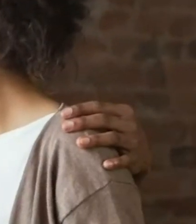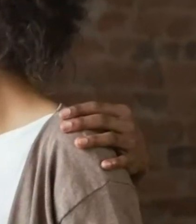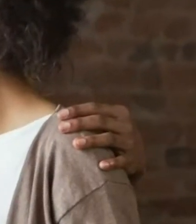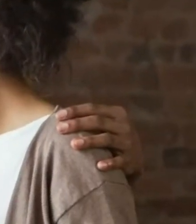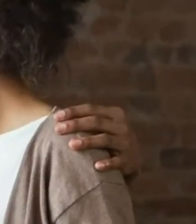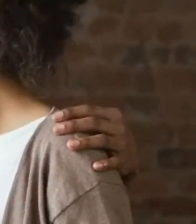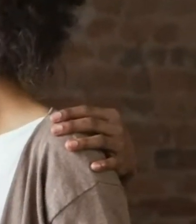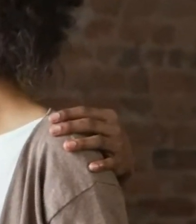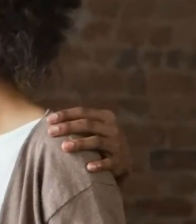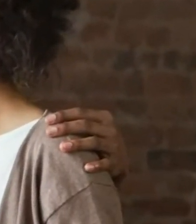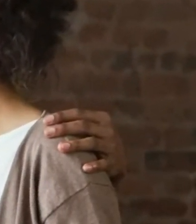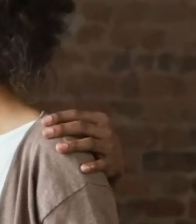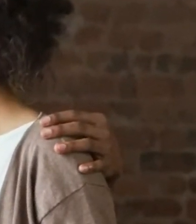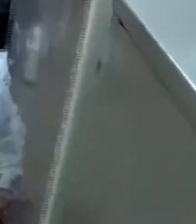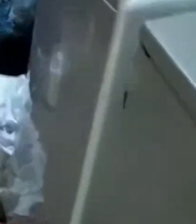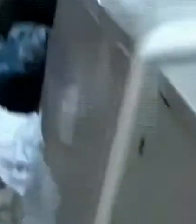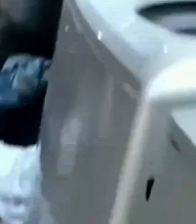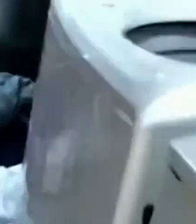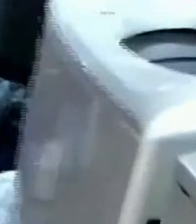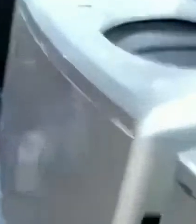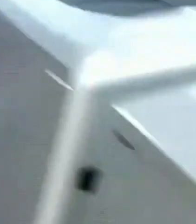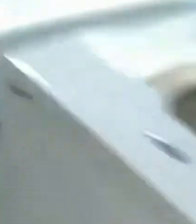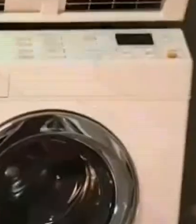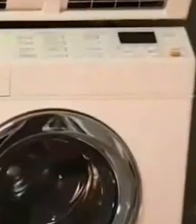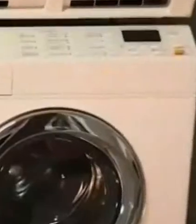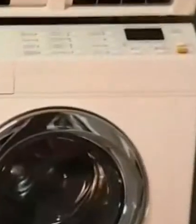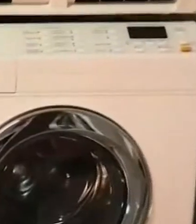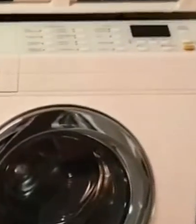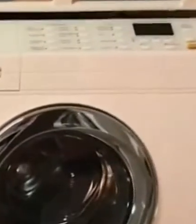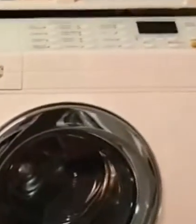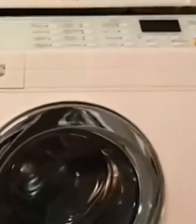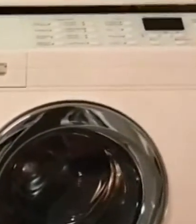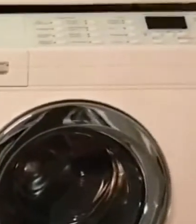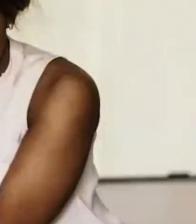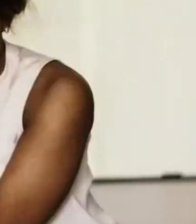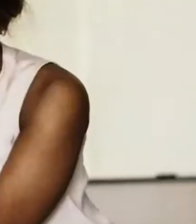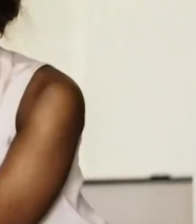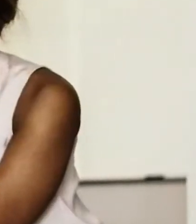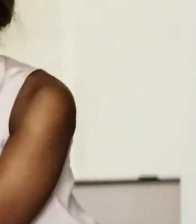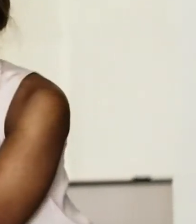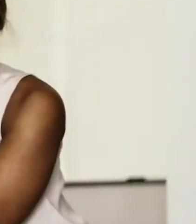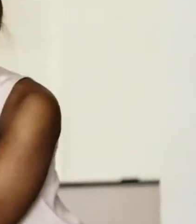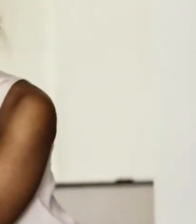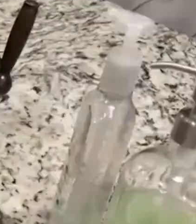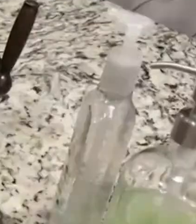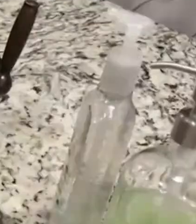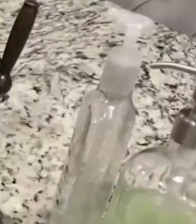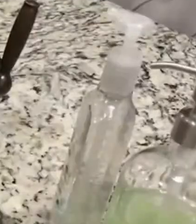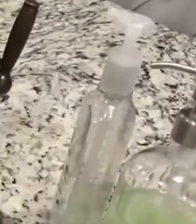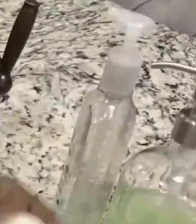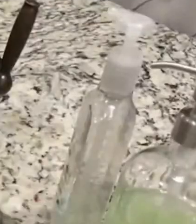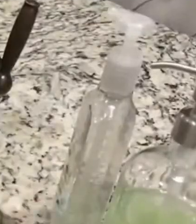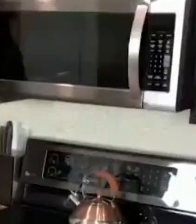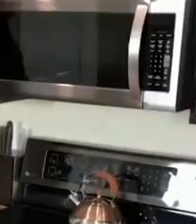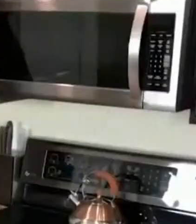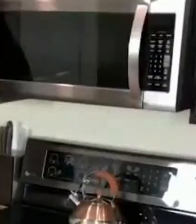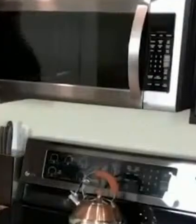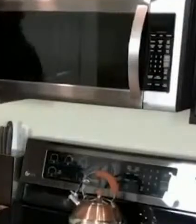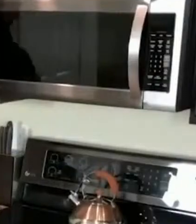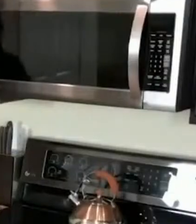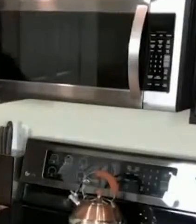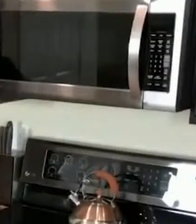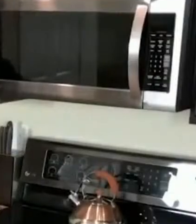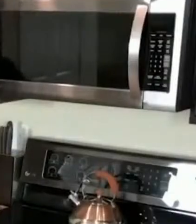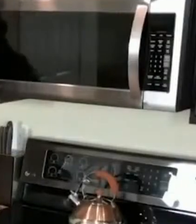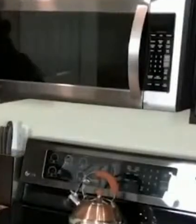of utensils or facilities, no washing of linen and clothes with others in the household. There should be constant cleaning of surfaces that are